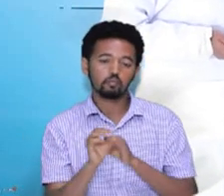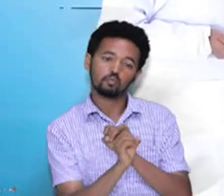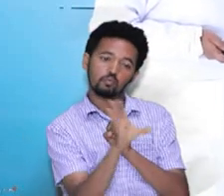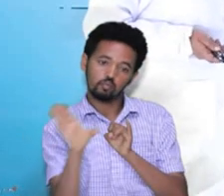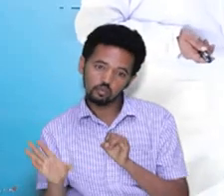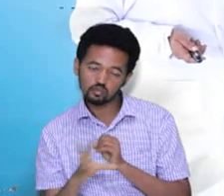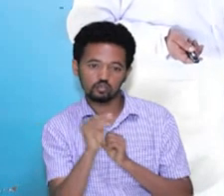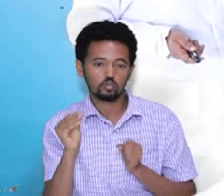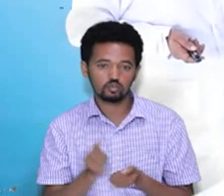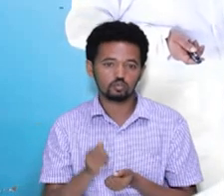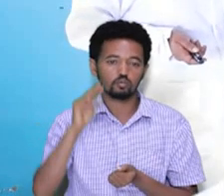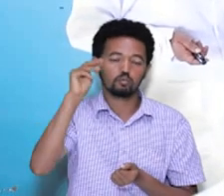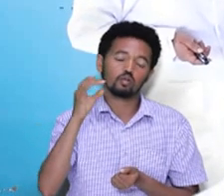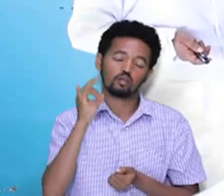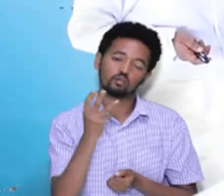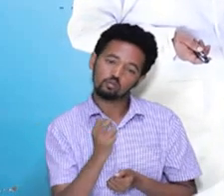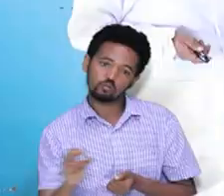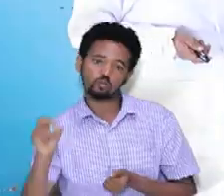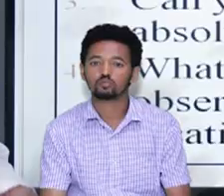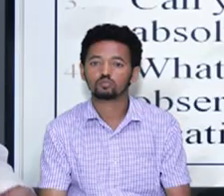Eastern branch, and the Malawi Rift Valley.